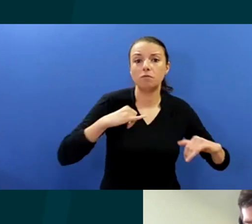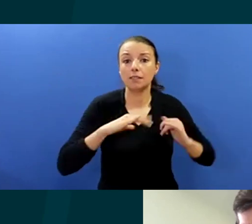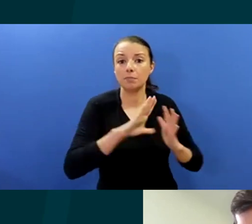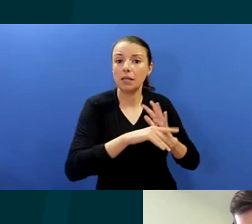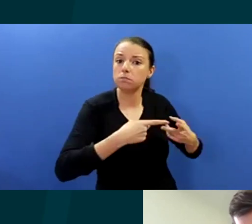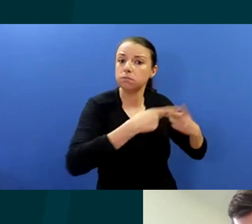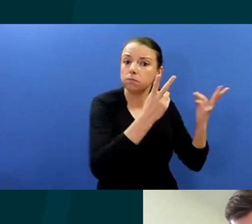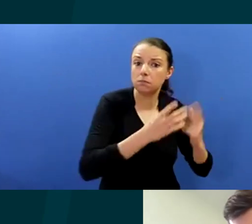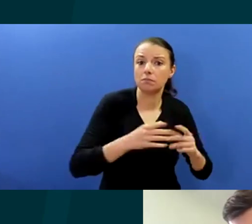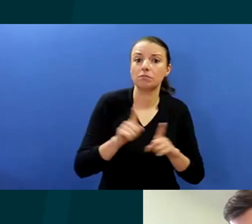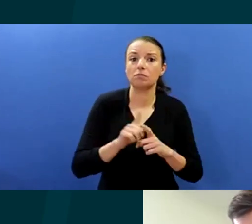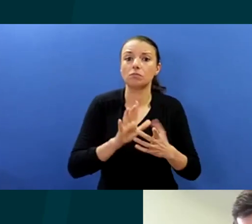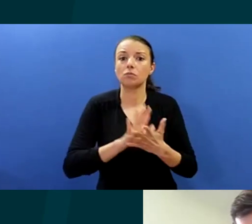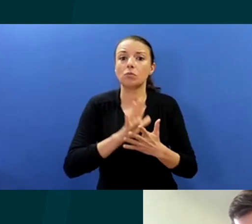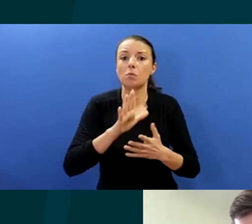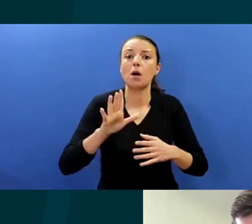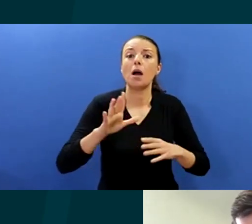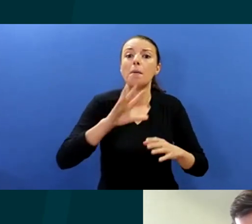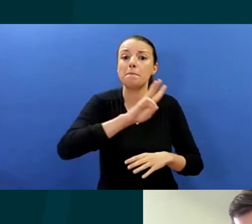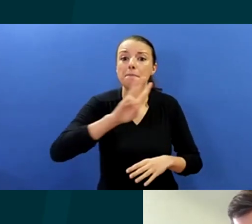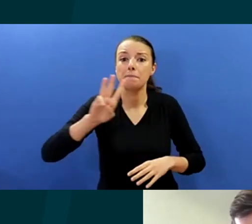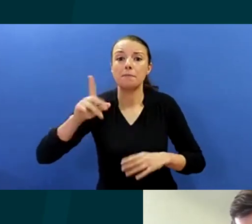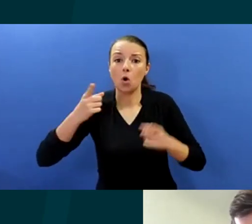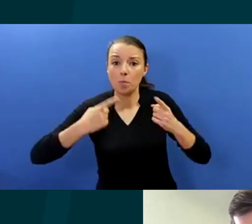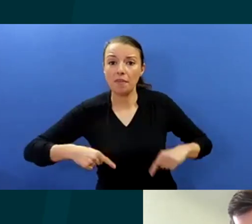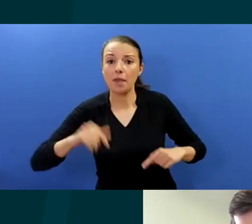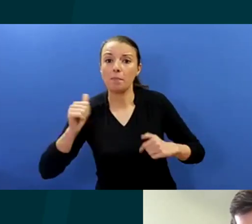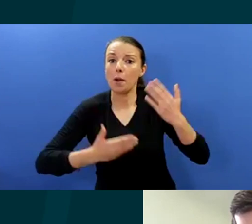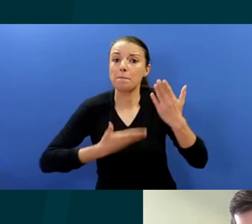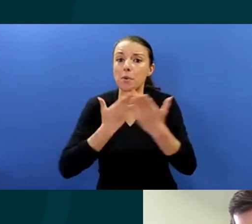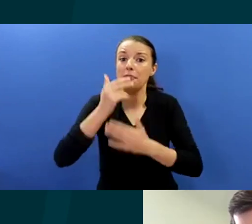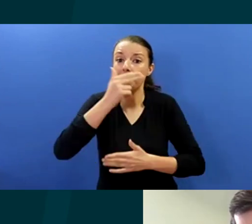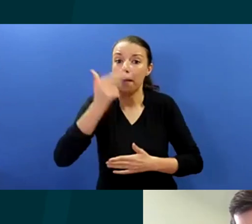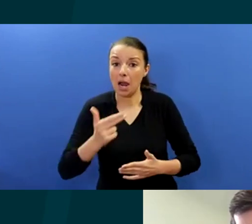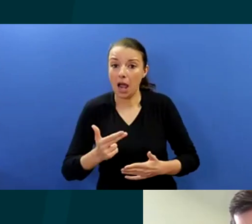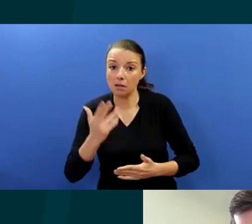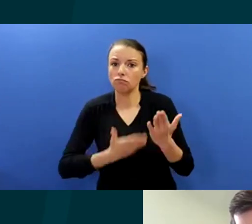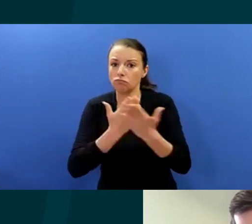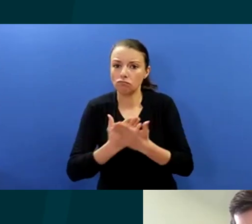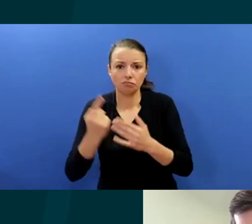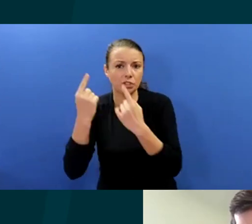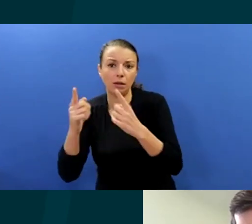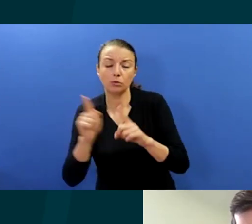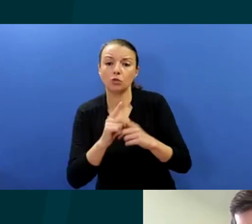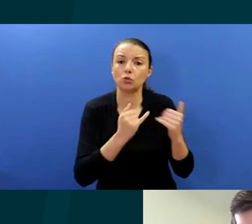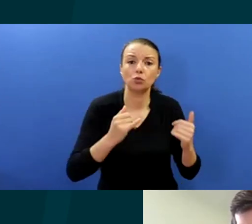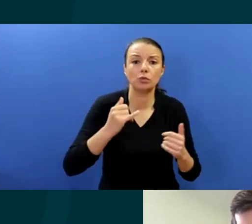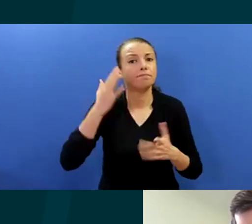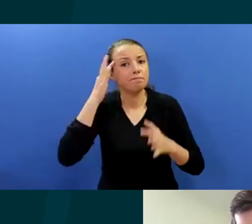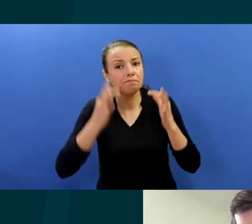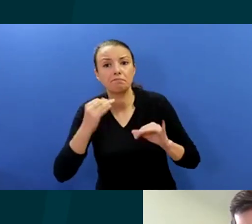be able to propose topics on the main thematic and to be informed of what is going on with the citizen